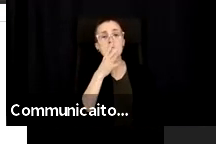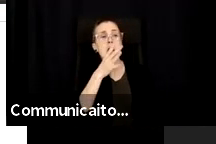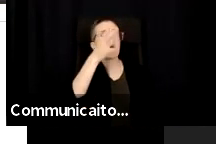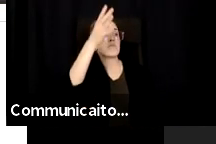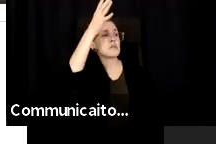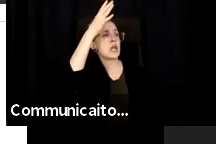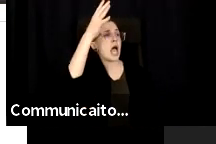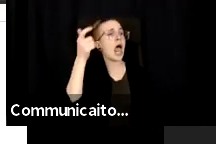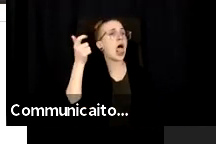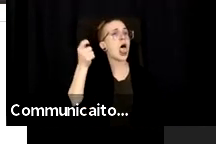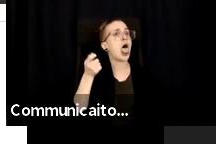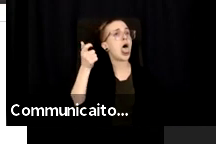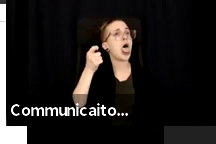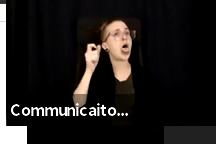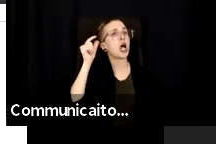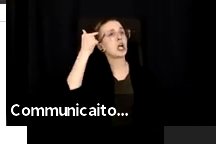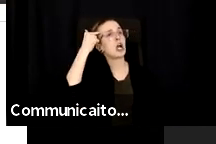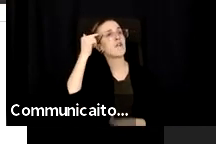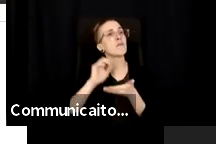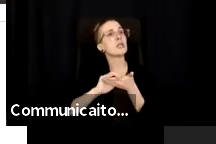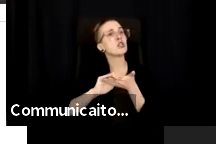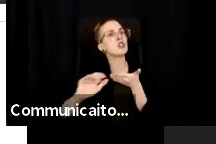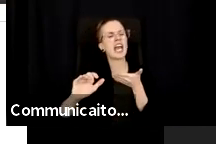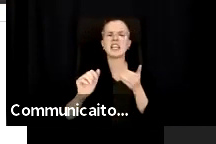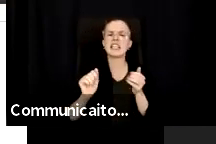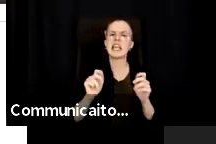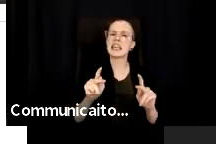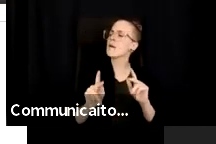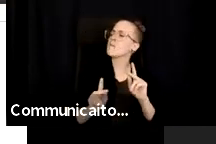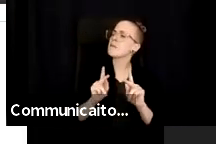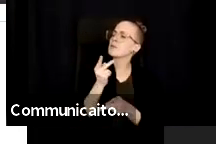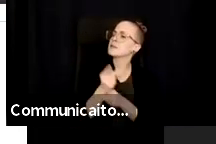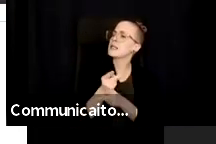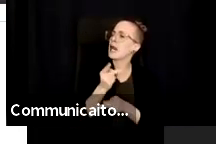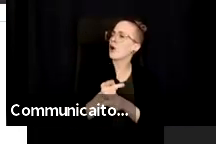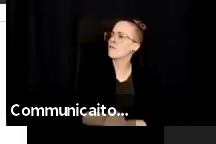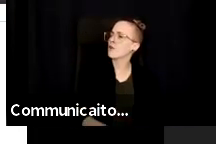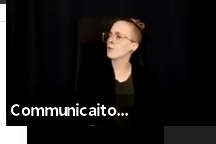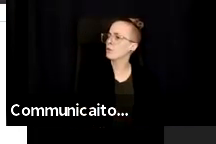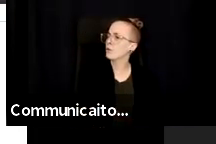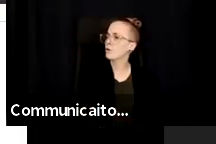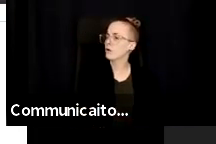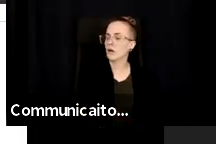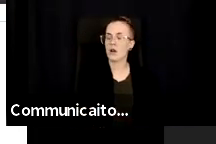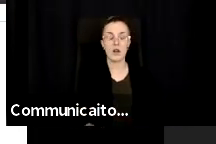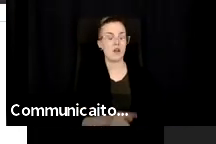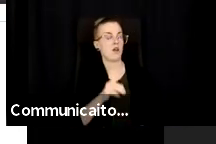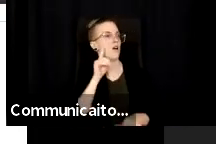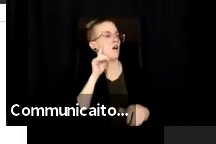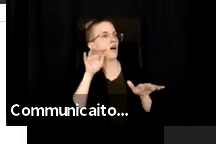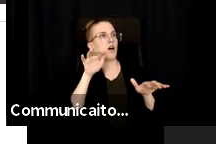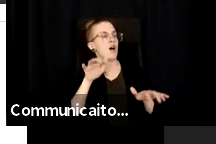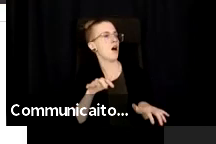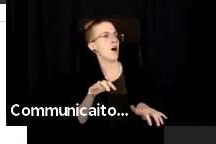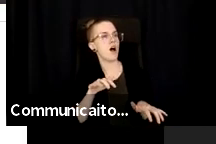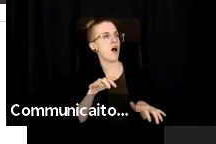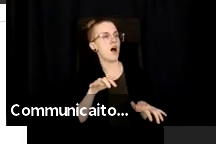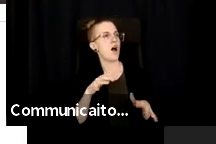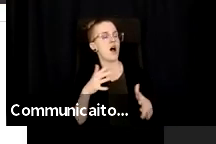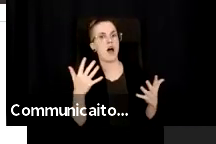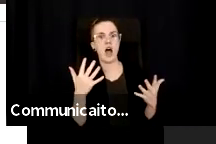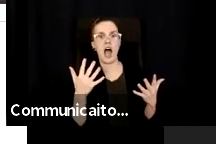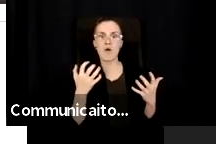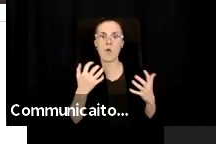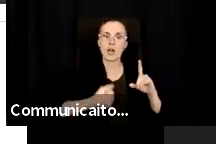and let people take care of you." And when he said that, I was appalled, and I felt like punching him in the